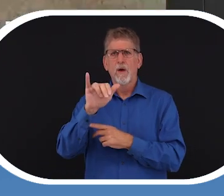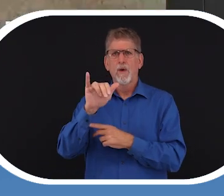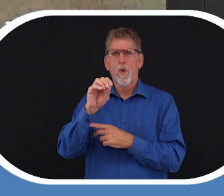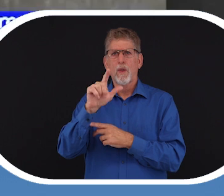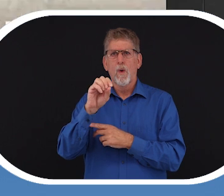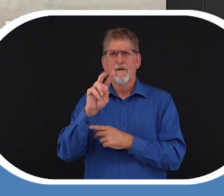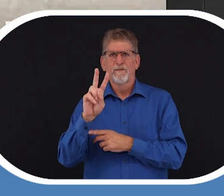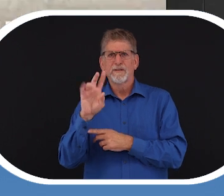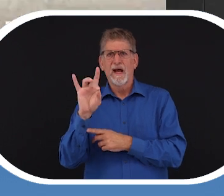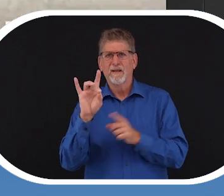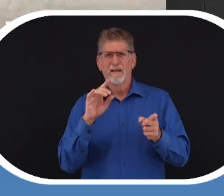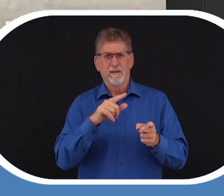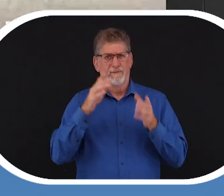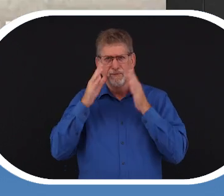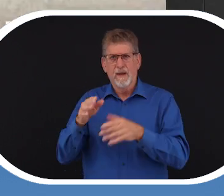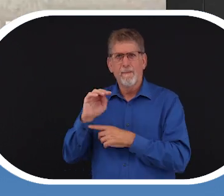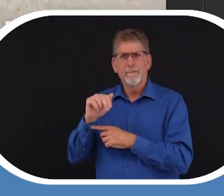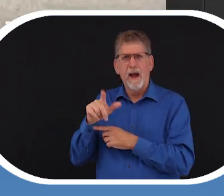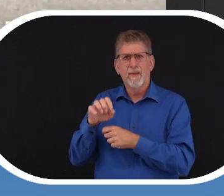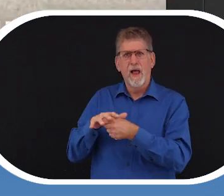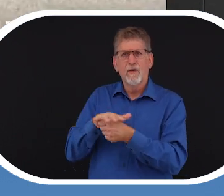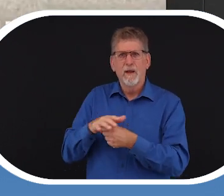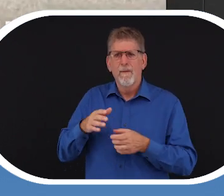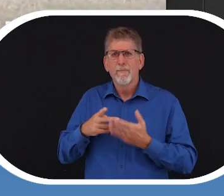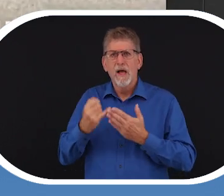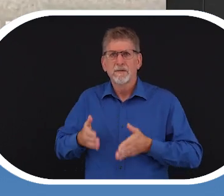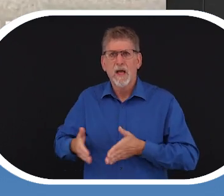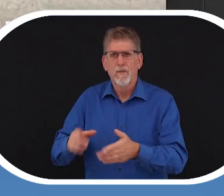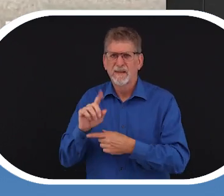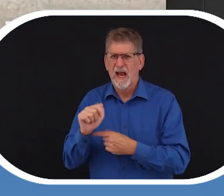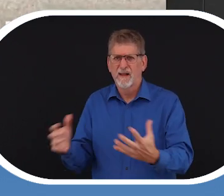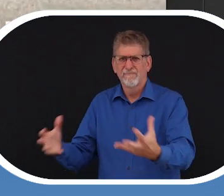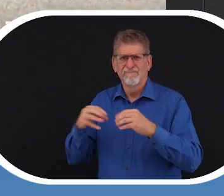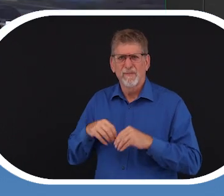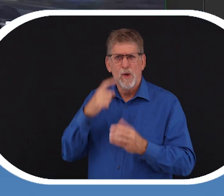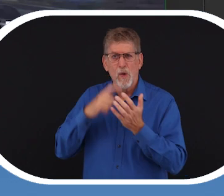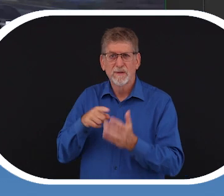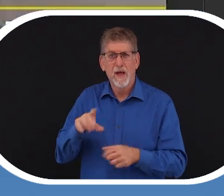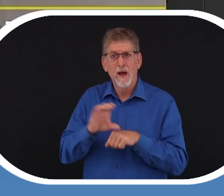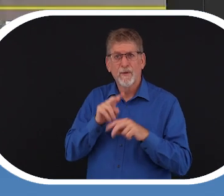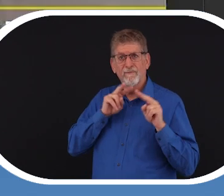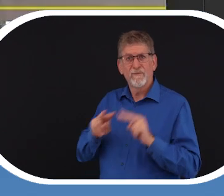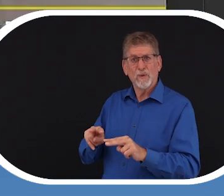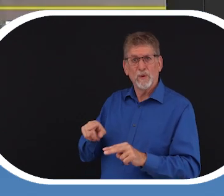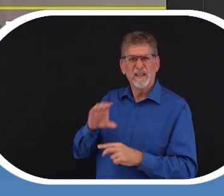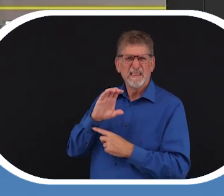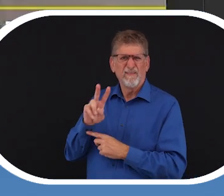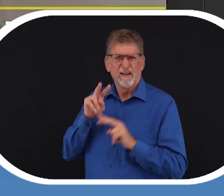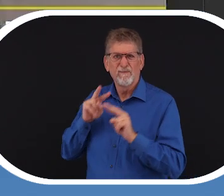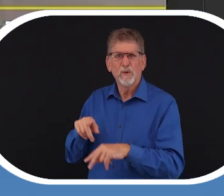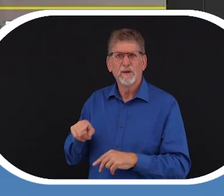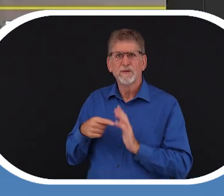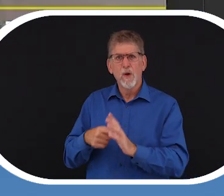Sidewalk data. You'll notice that the computer vision model, or CV model, is automatically detecting sidewalk-related barriers such as signs, poles, but